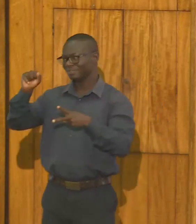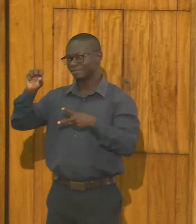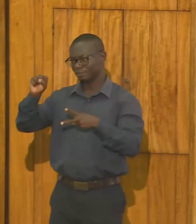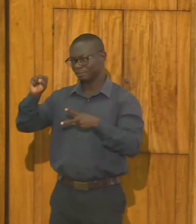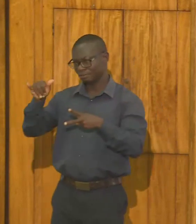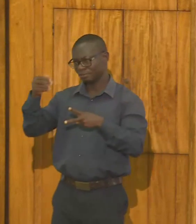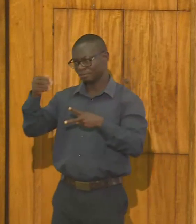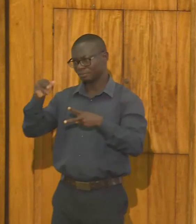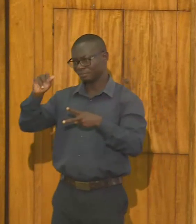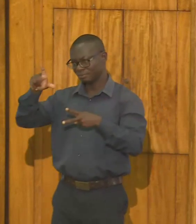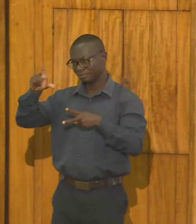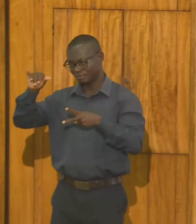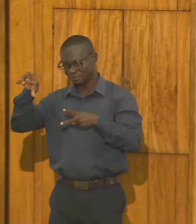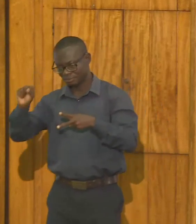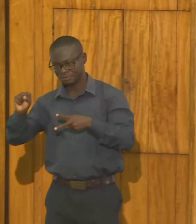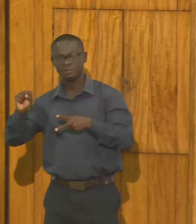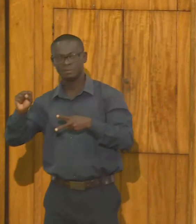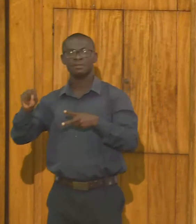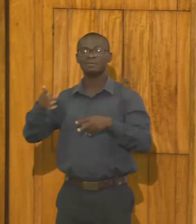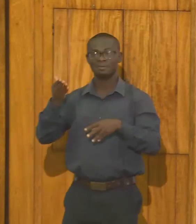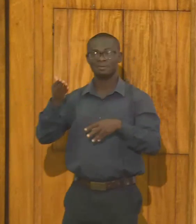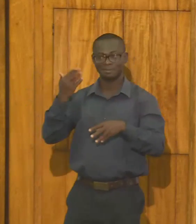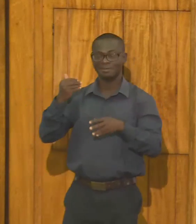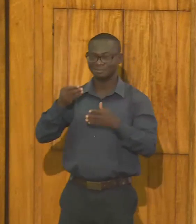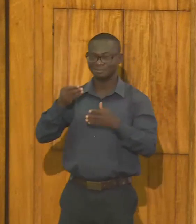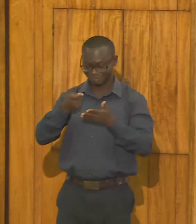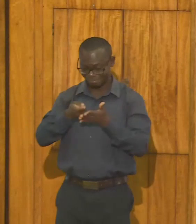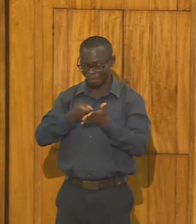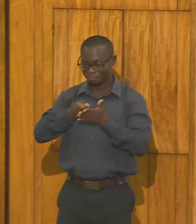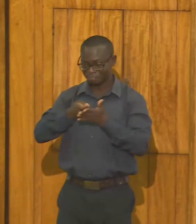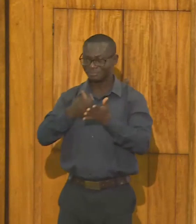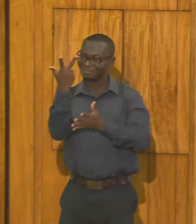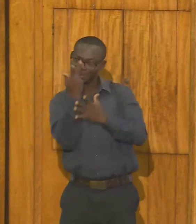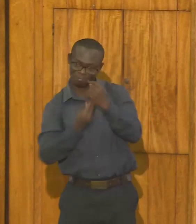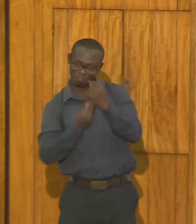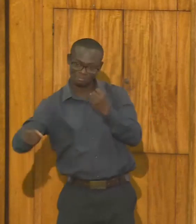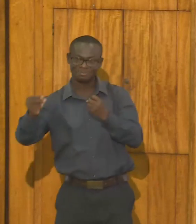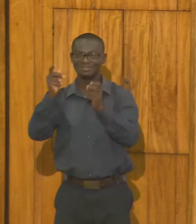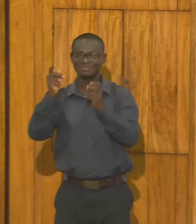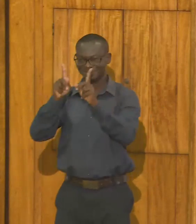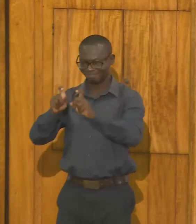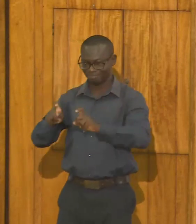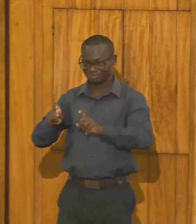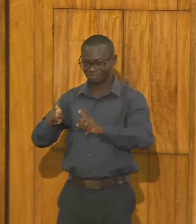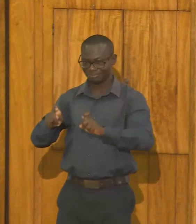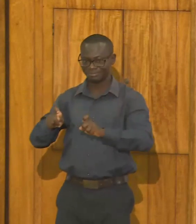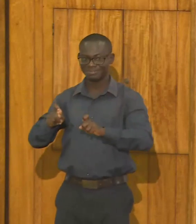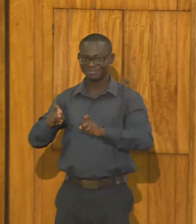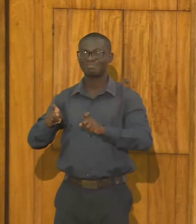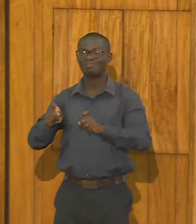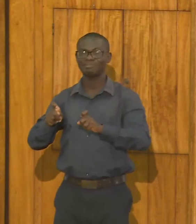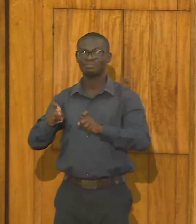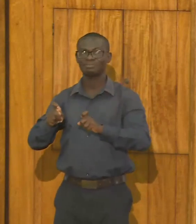bit off, because the current conversation is now the triple testing, onboarding of triple